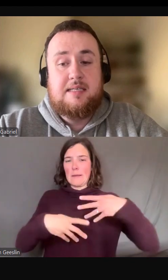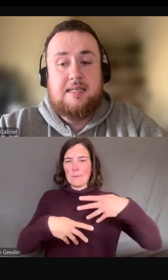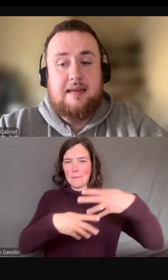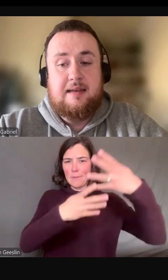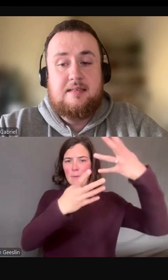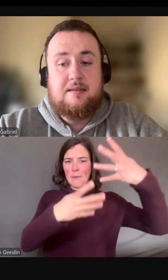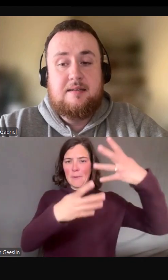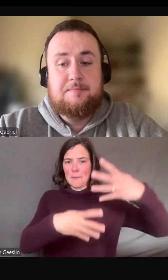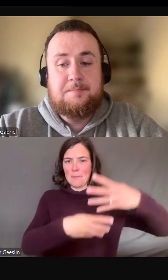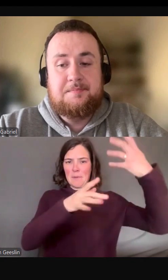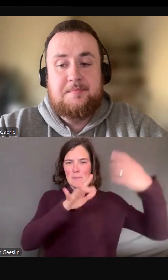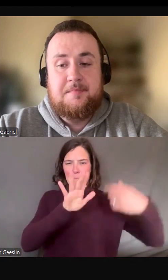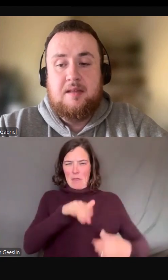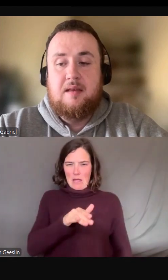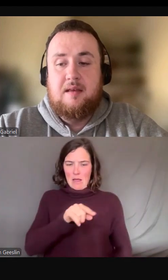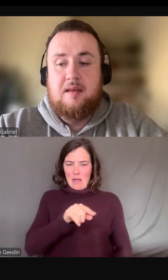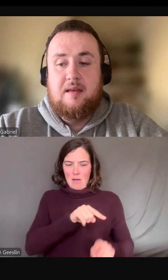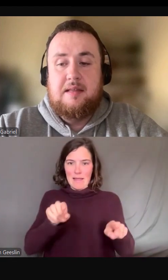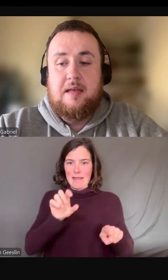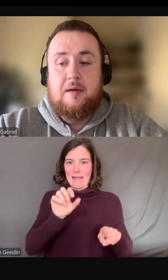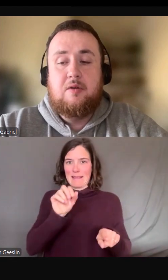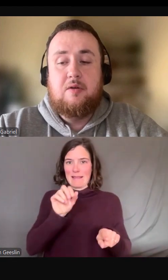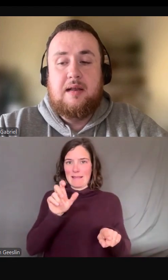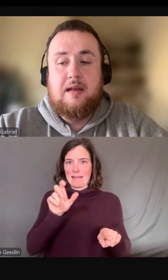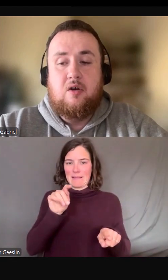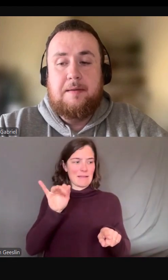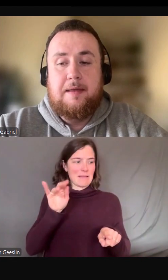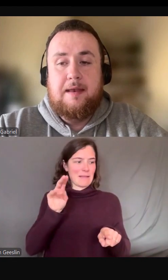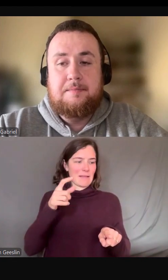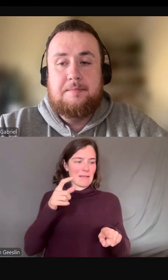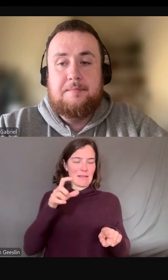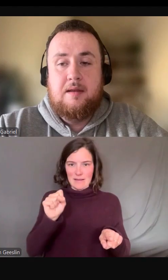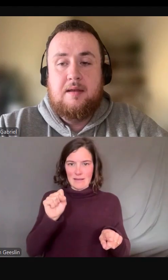see settings. Then we're going to click open.